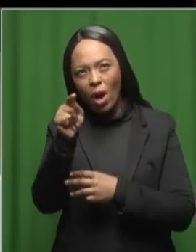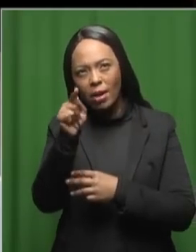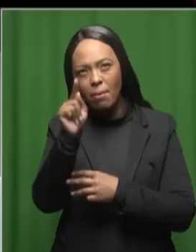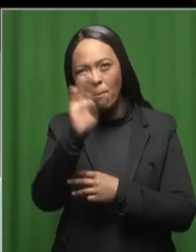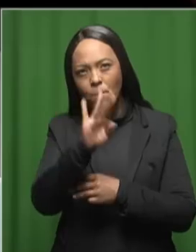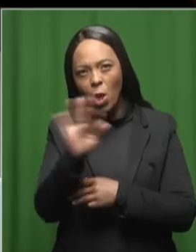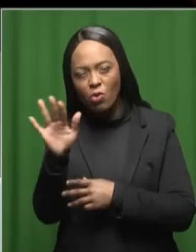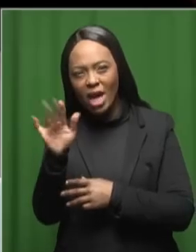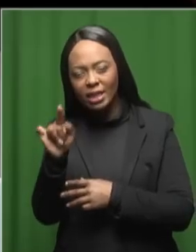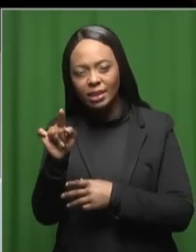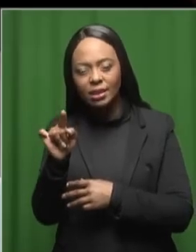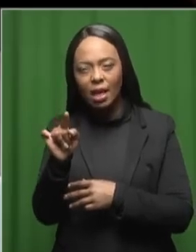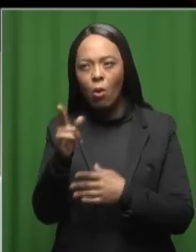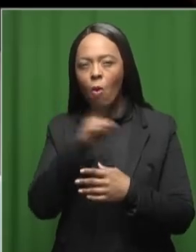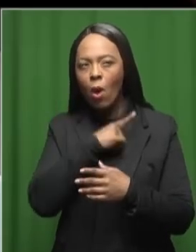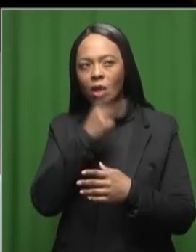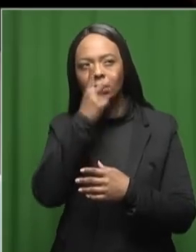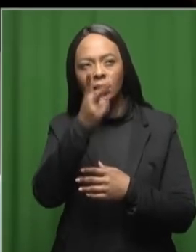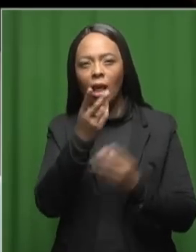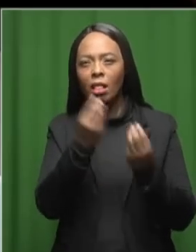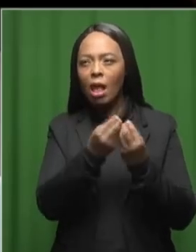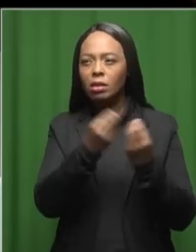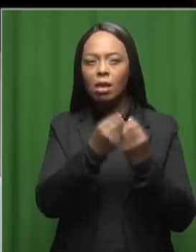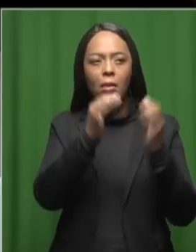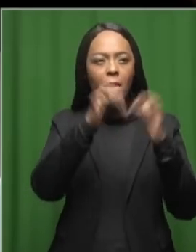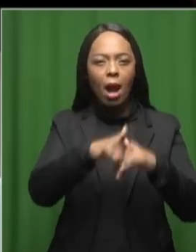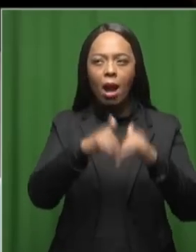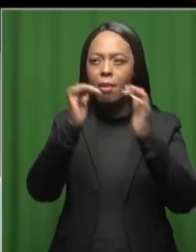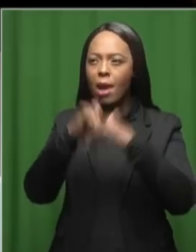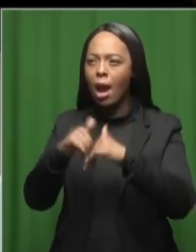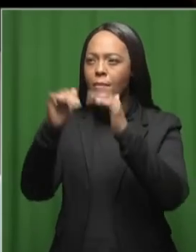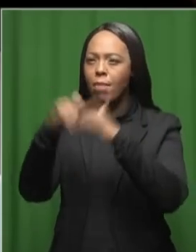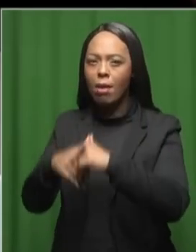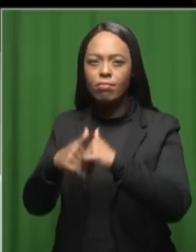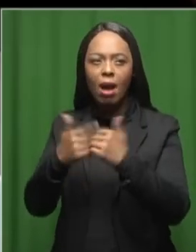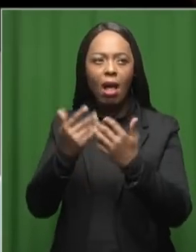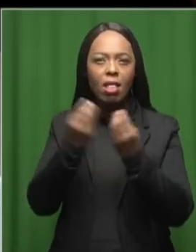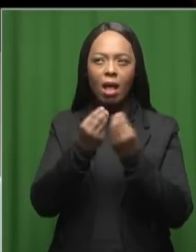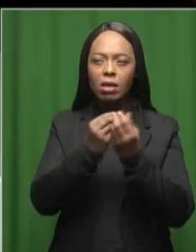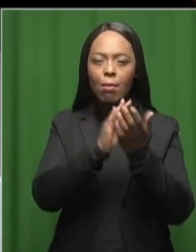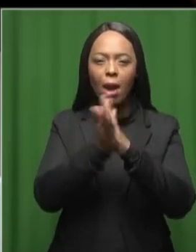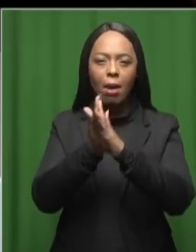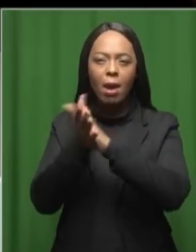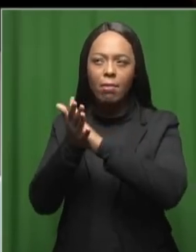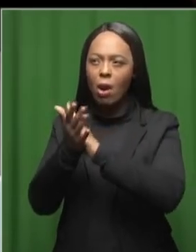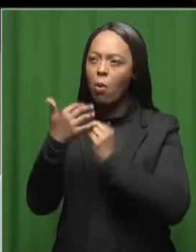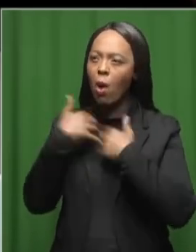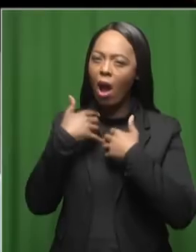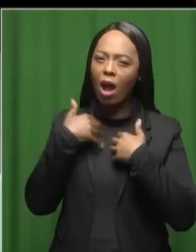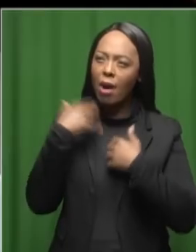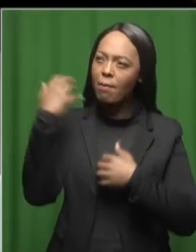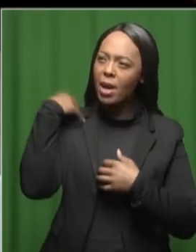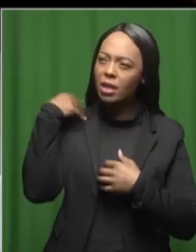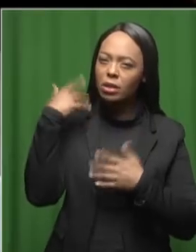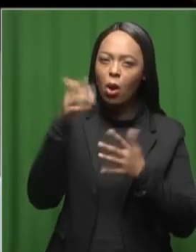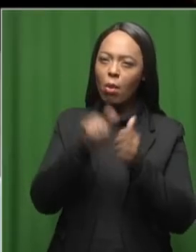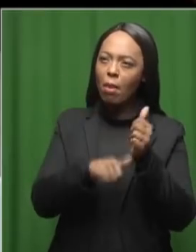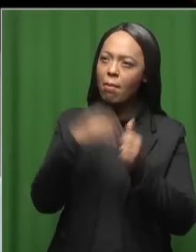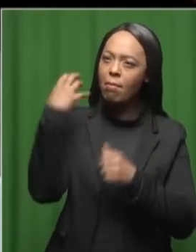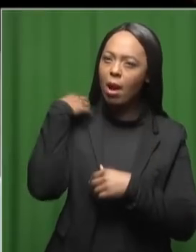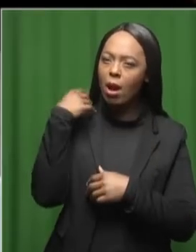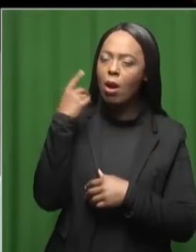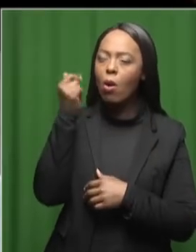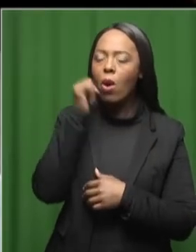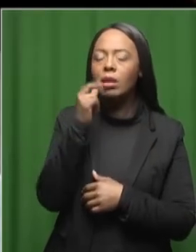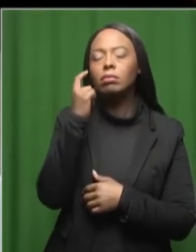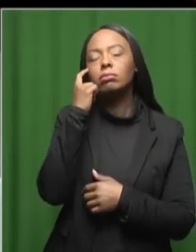we're seeing things collapsing in front of our eyes, and yet we are worrying about where a minister or a deputy minister sleeps. They could sleep